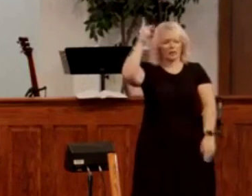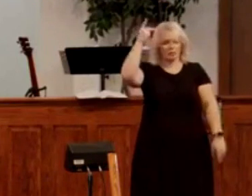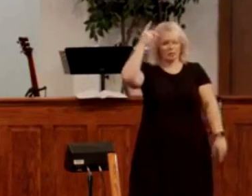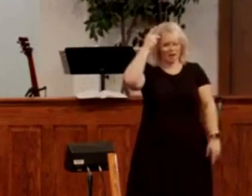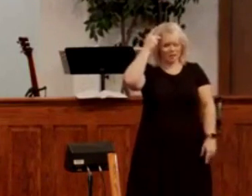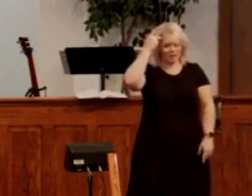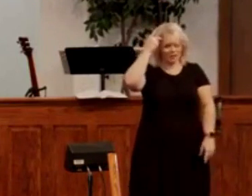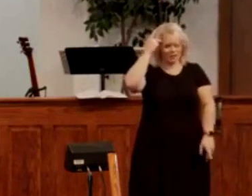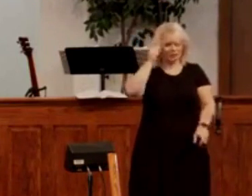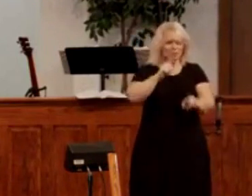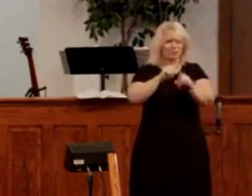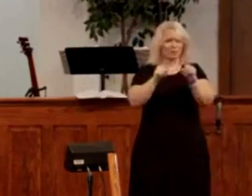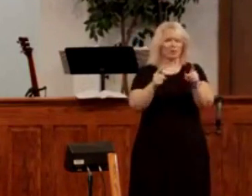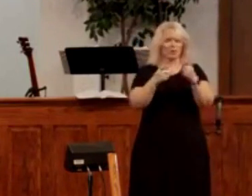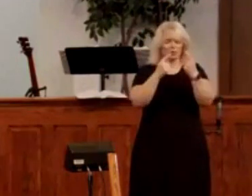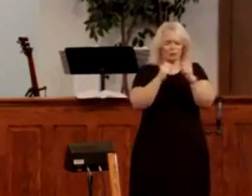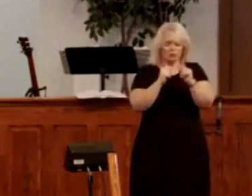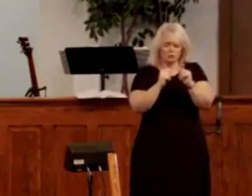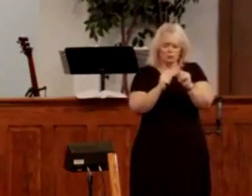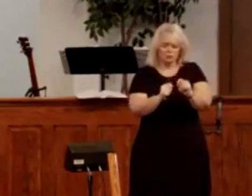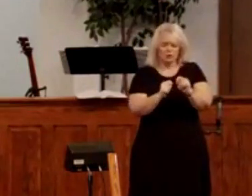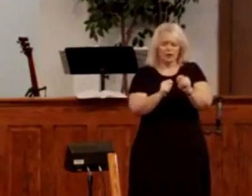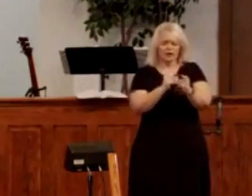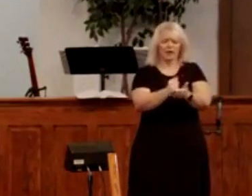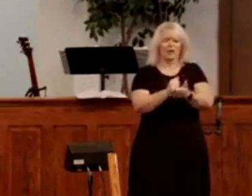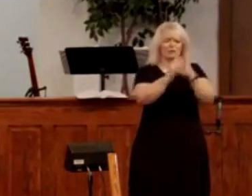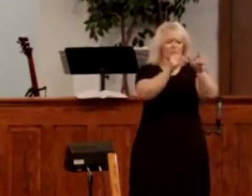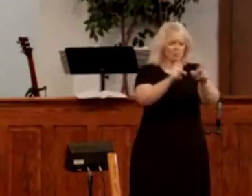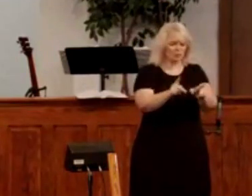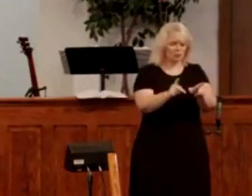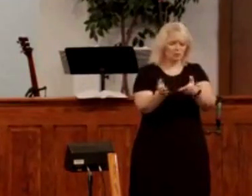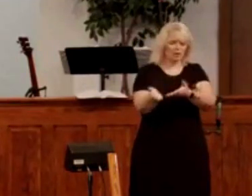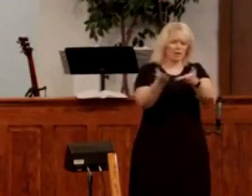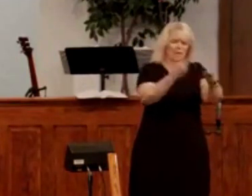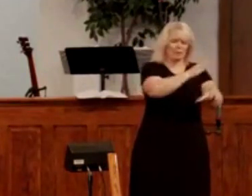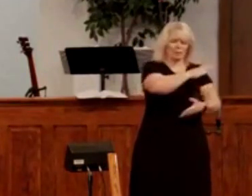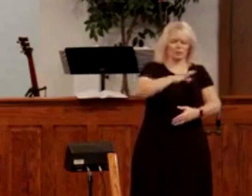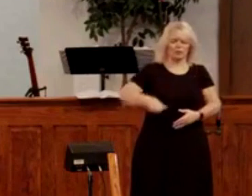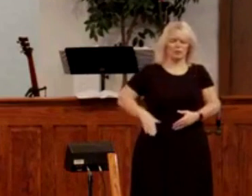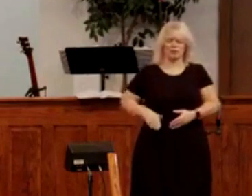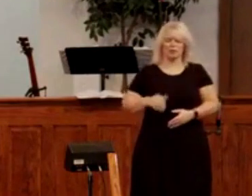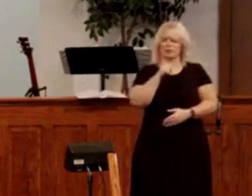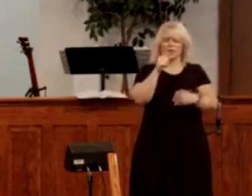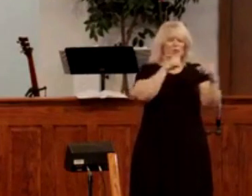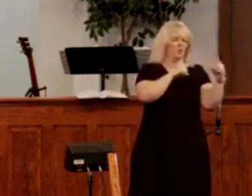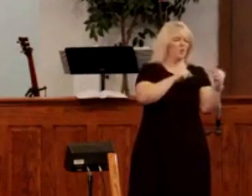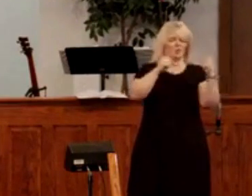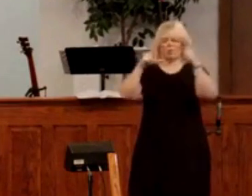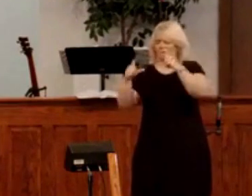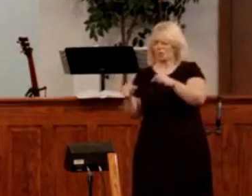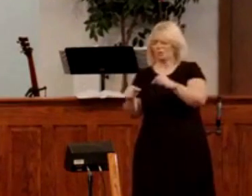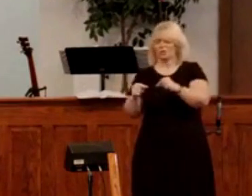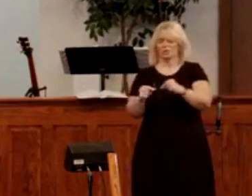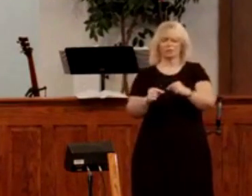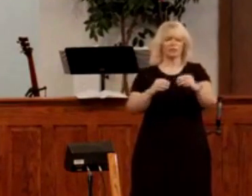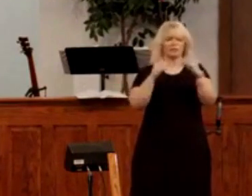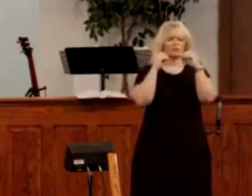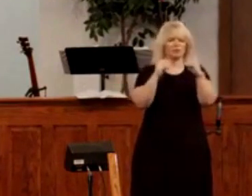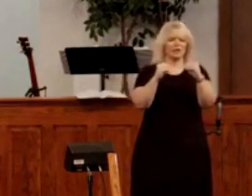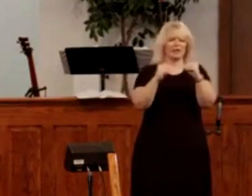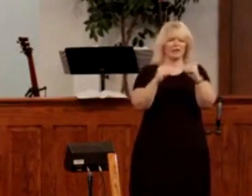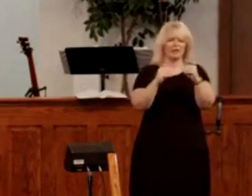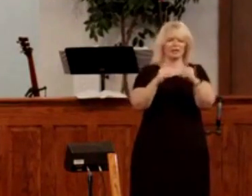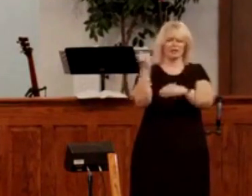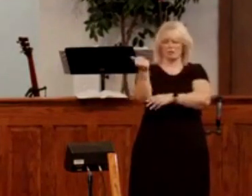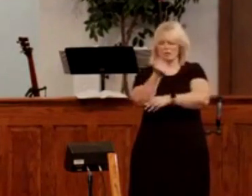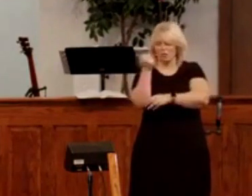person and bring him Christ? Do not quarrel. There's nothing to be gained in a political argument. Be gentle